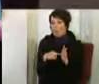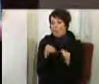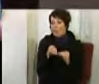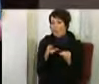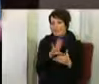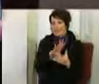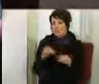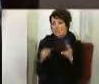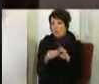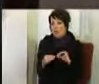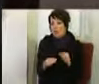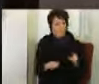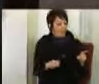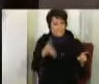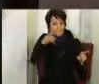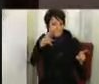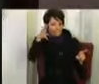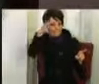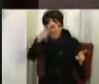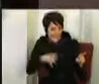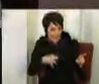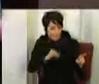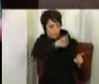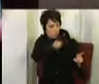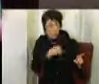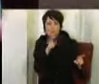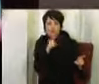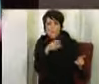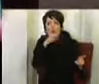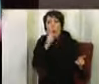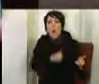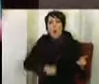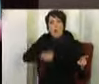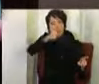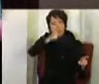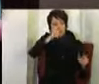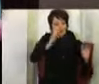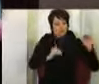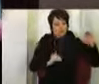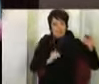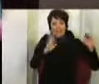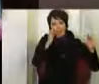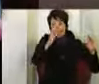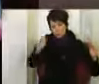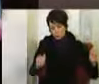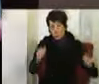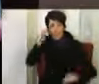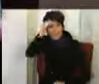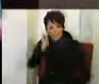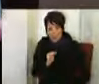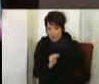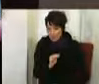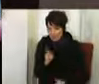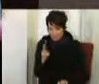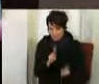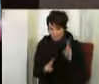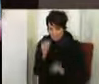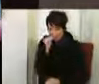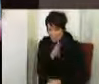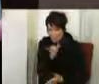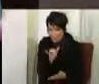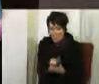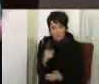Joseph was, as far as we know, a much, much older man than Mary. Not many people think about that today. We usually